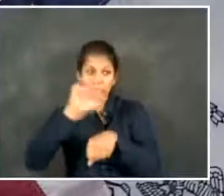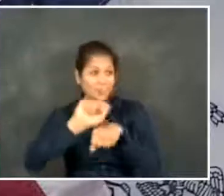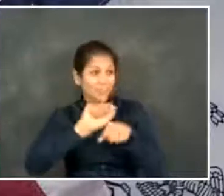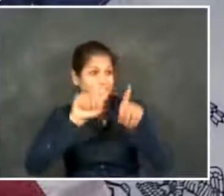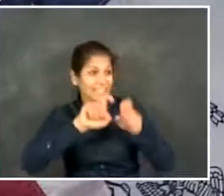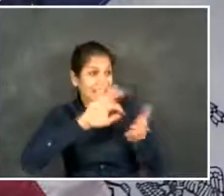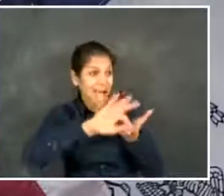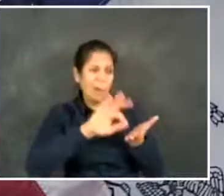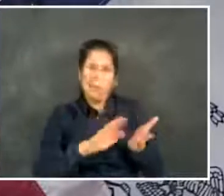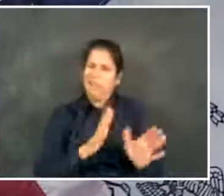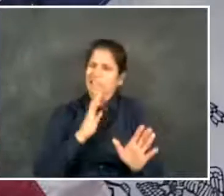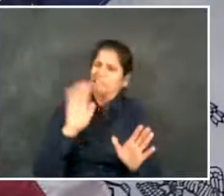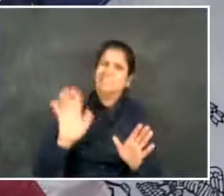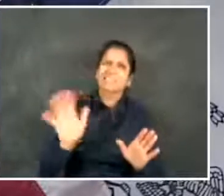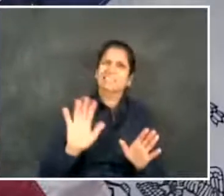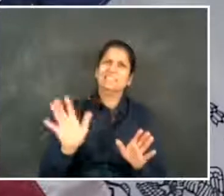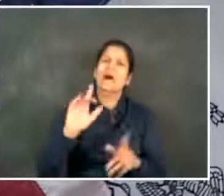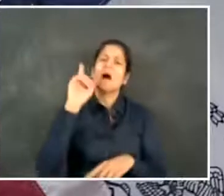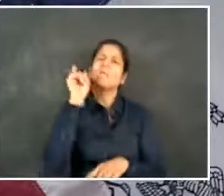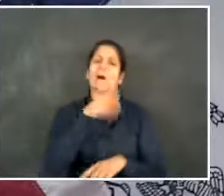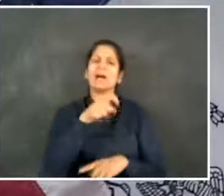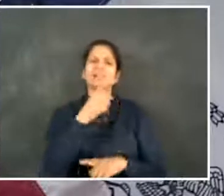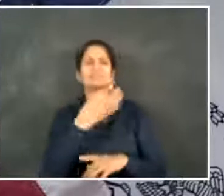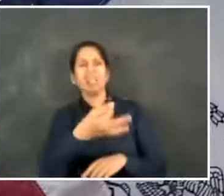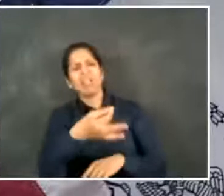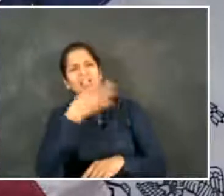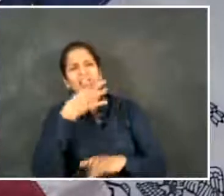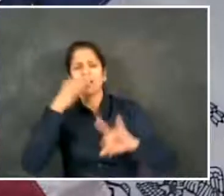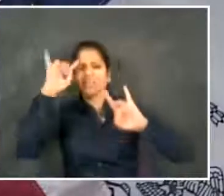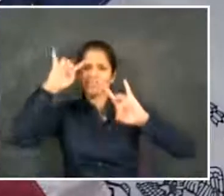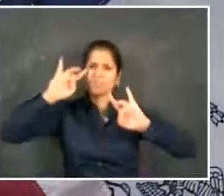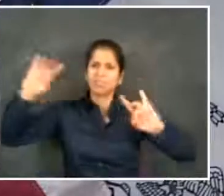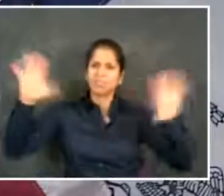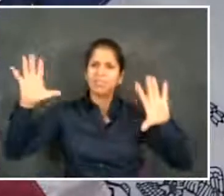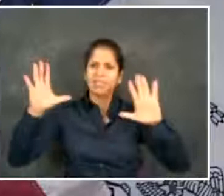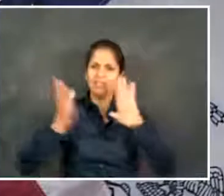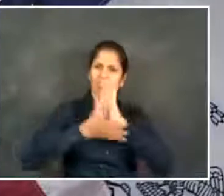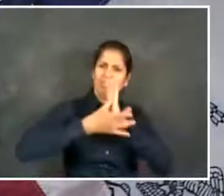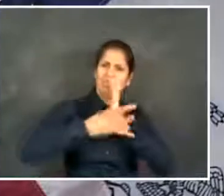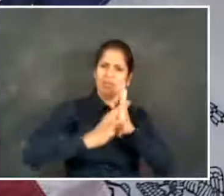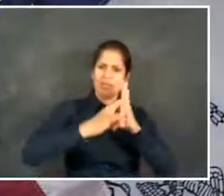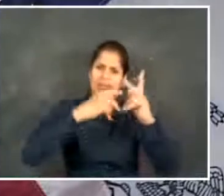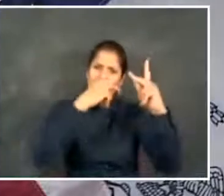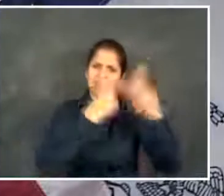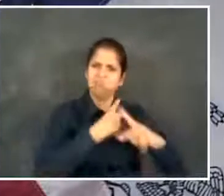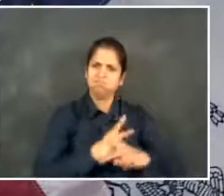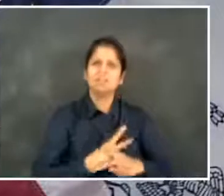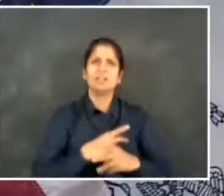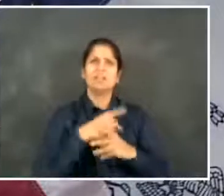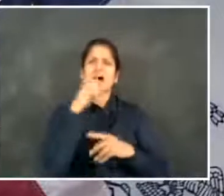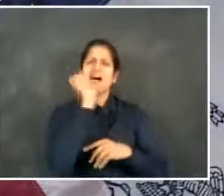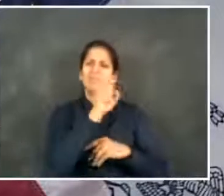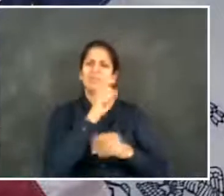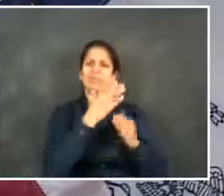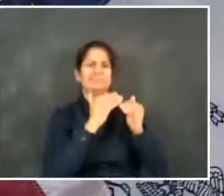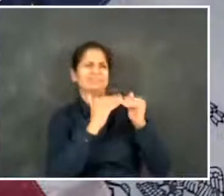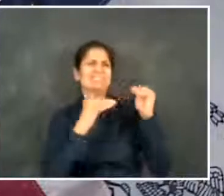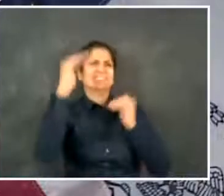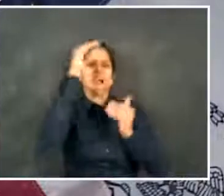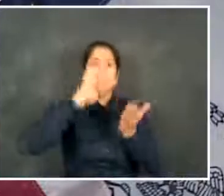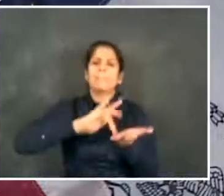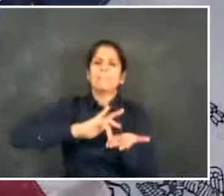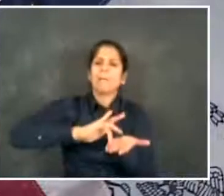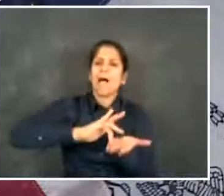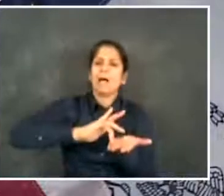existing city employees. That's where we're focused first. And I think we have to remember that there are hundreds of thousands of people